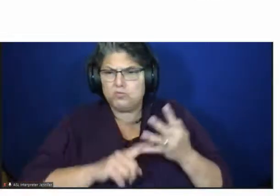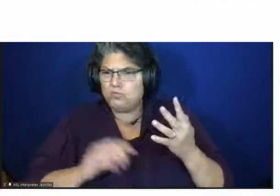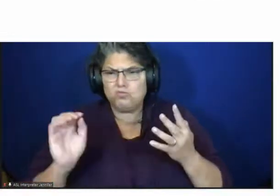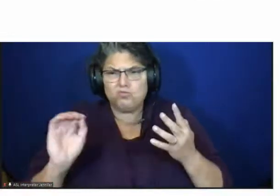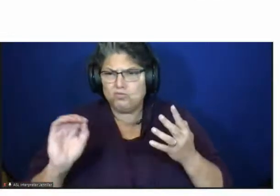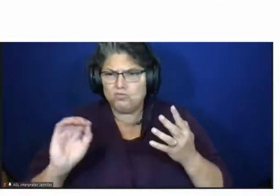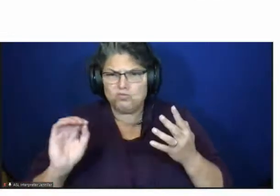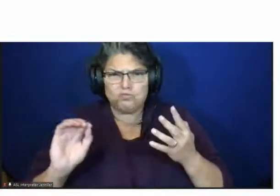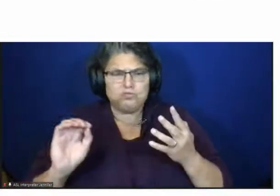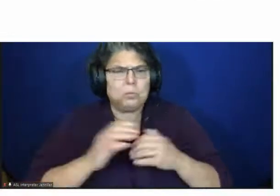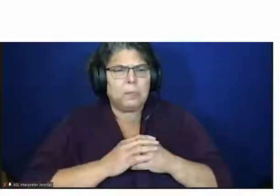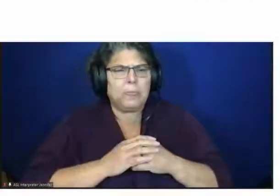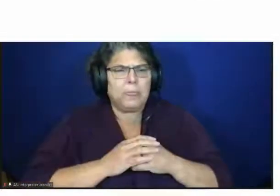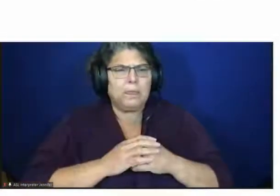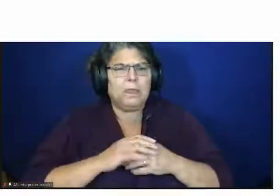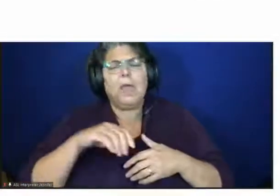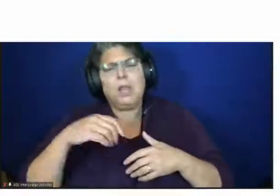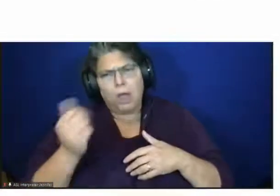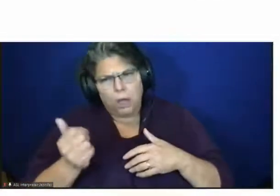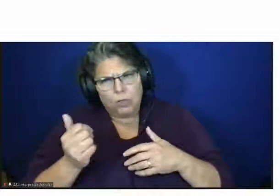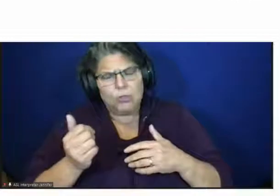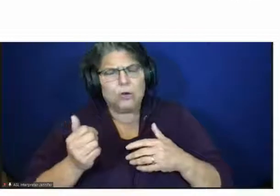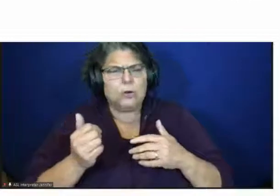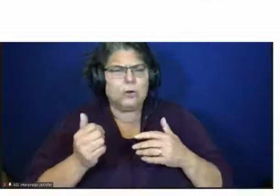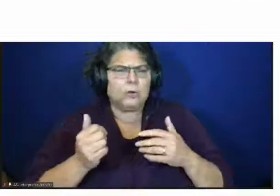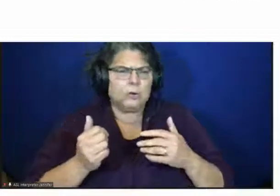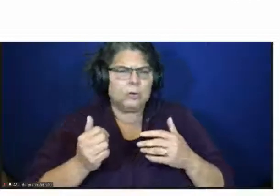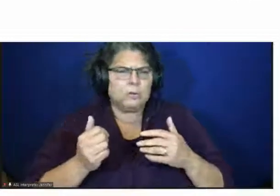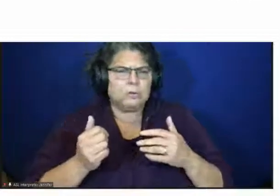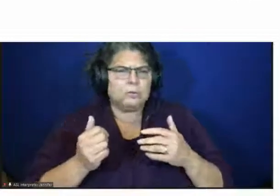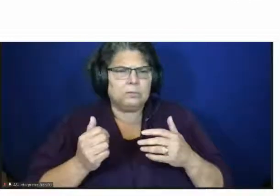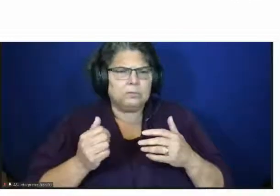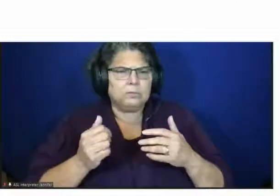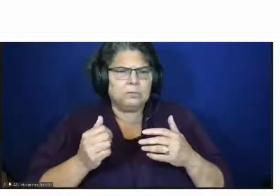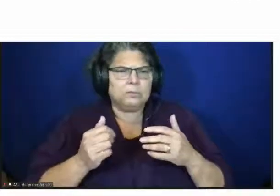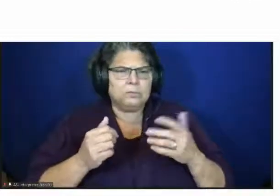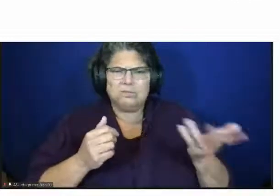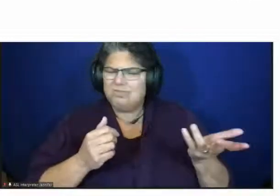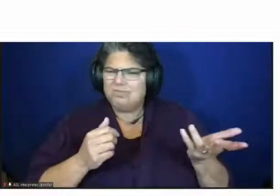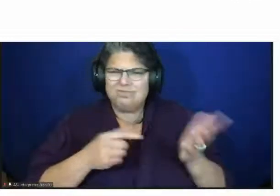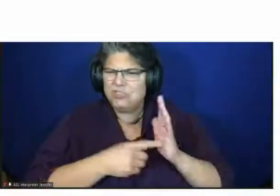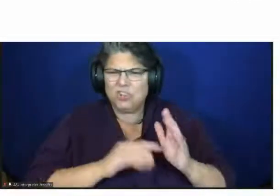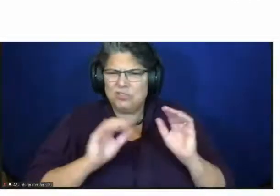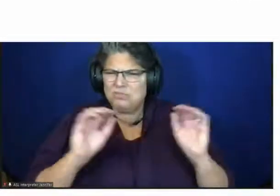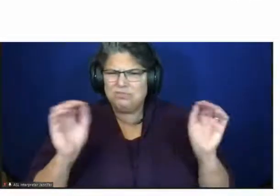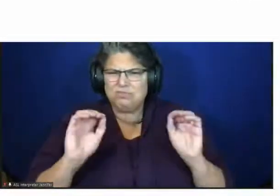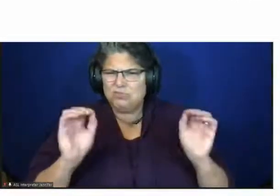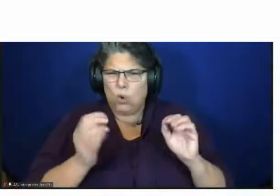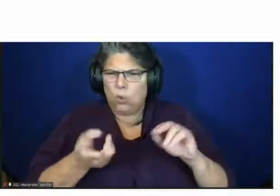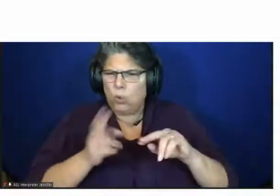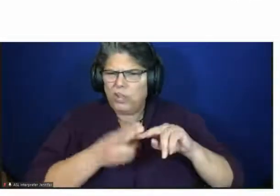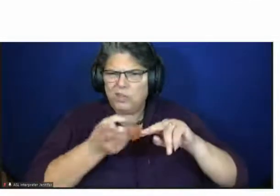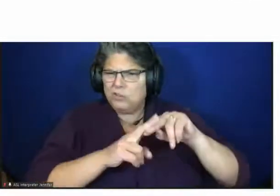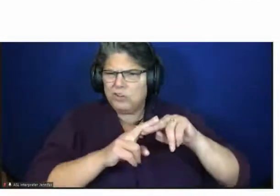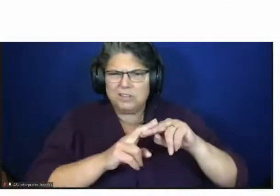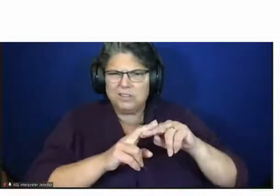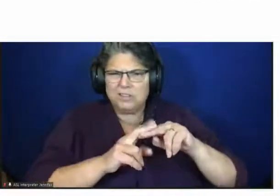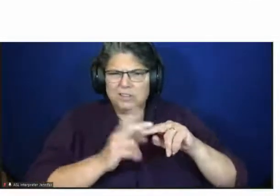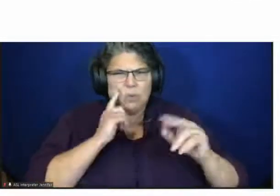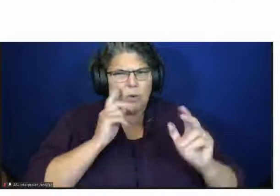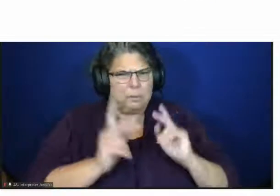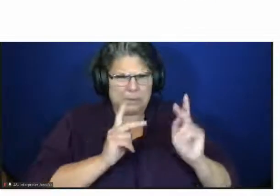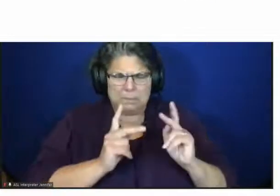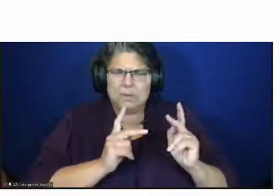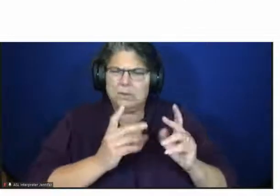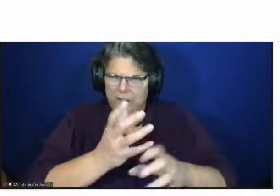adverse events that also showed no increase in those people who